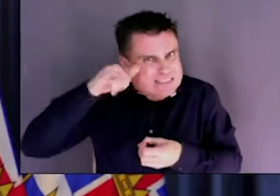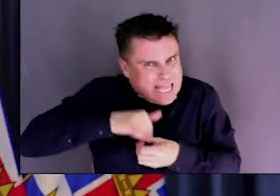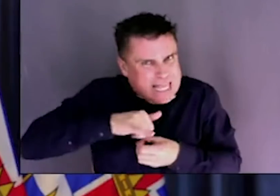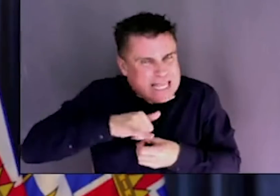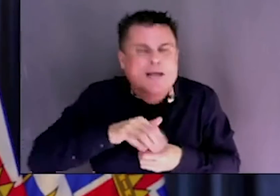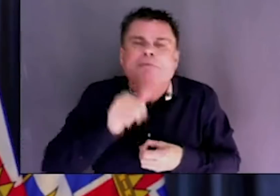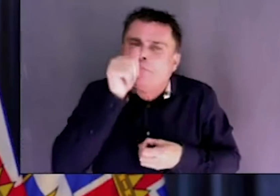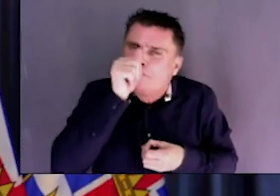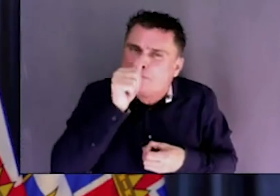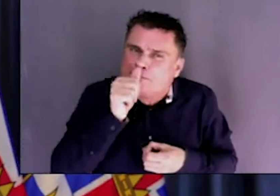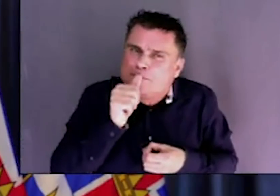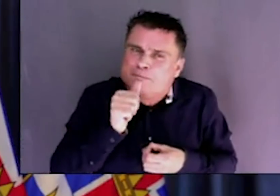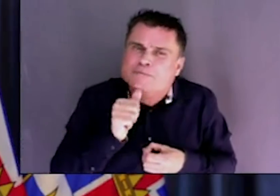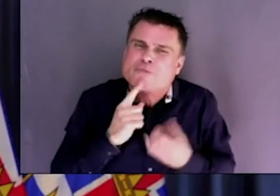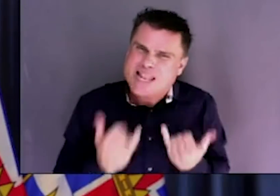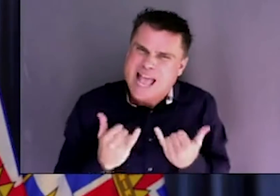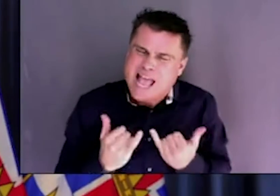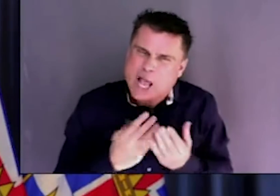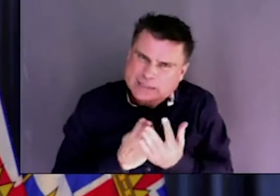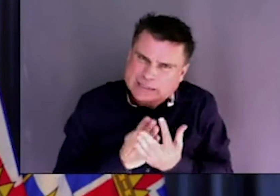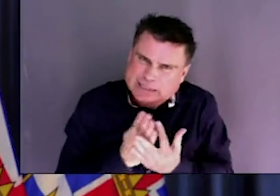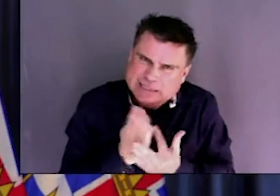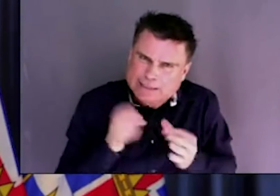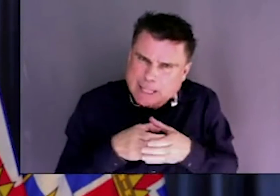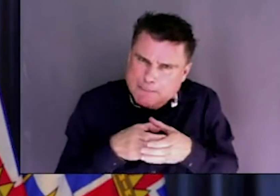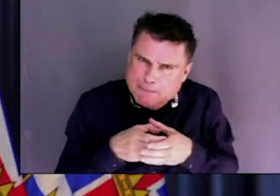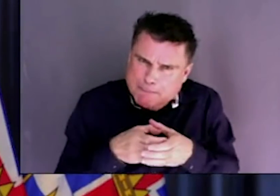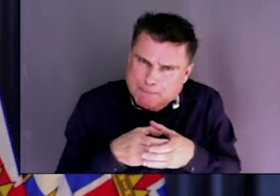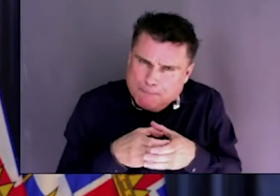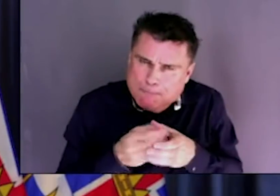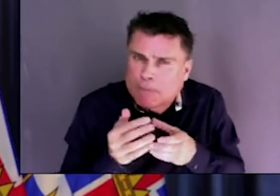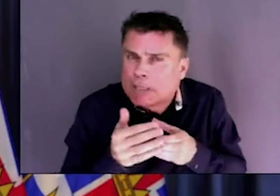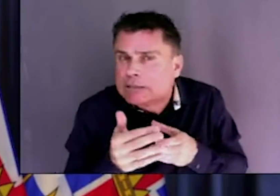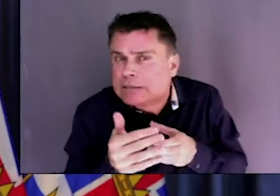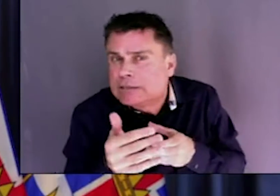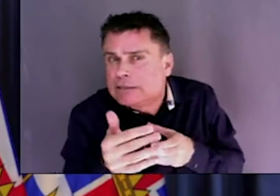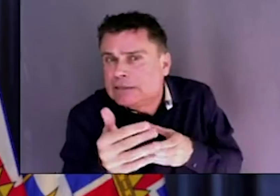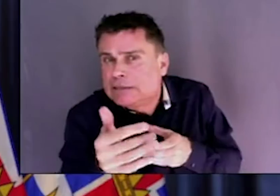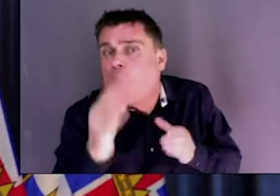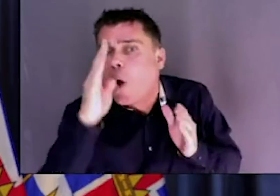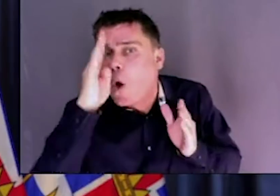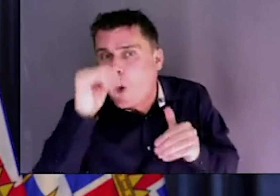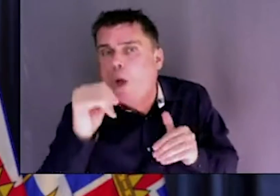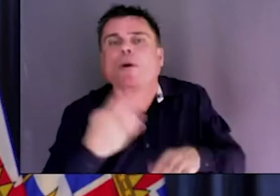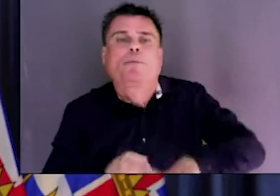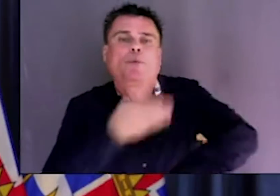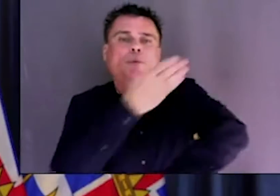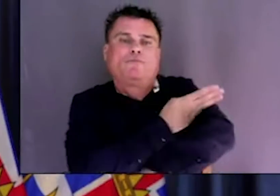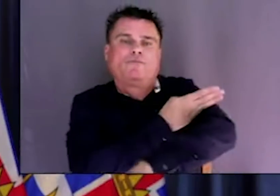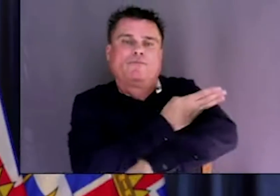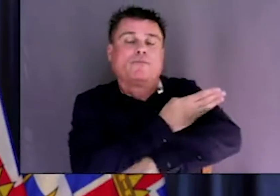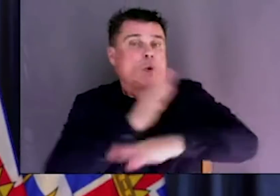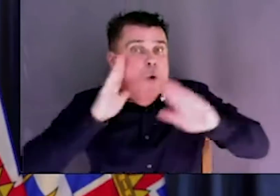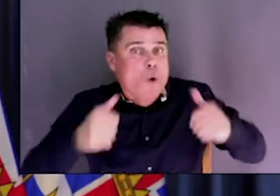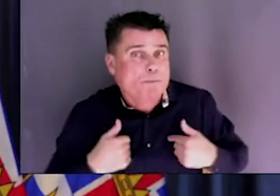of vaccines as early as the first part of January 2021. Tanya, do you have a